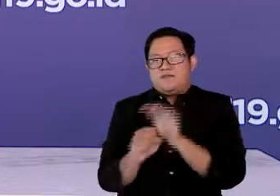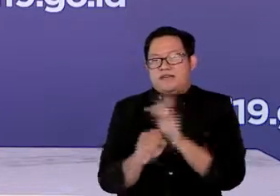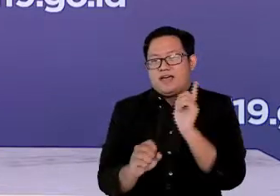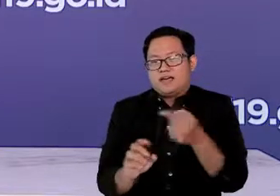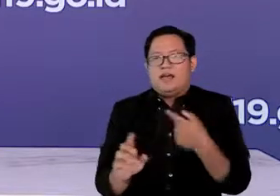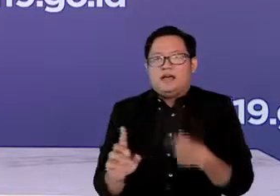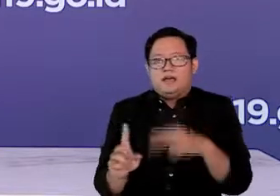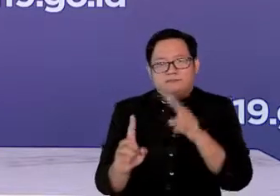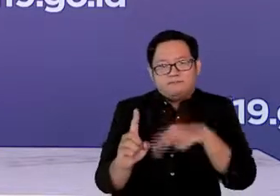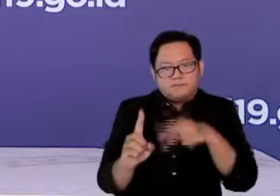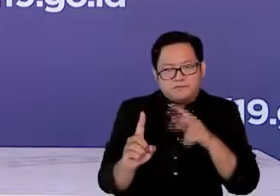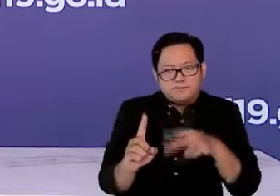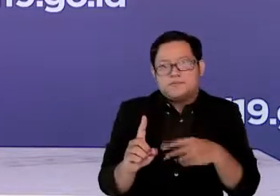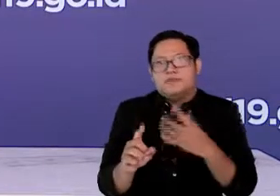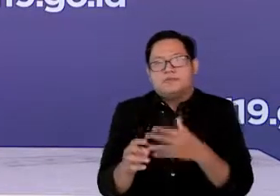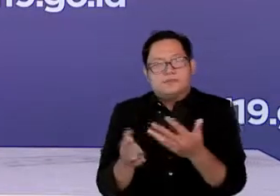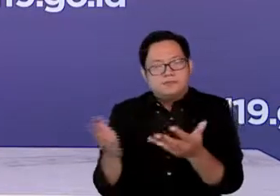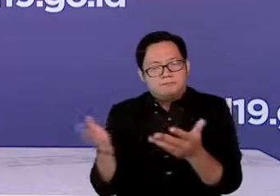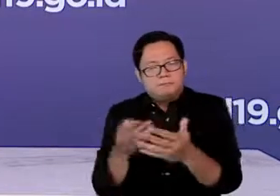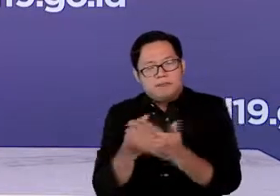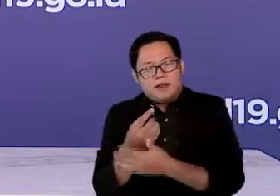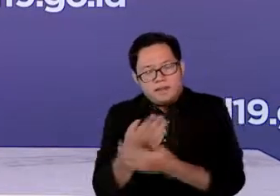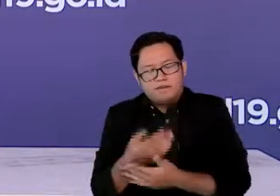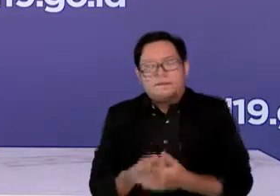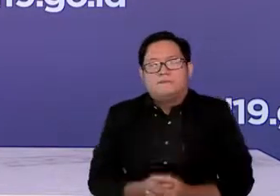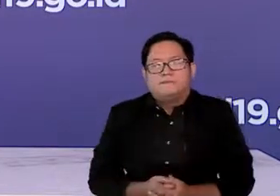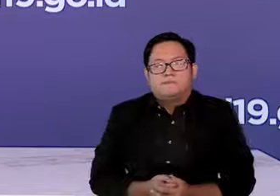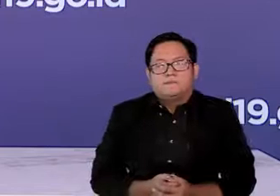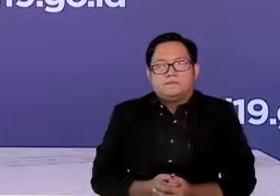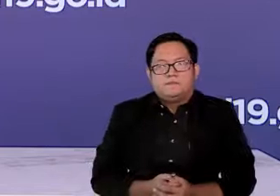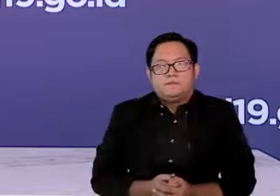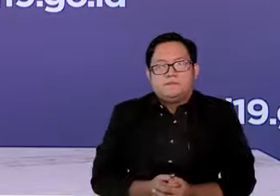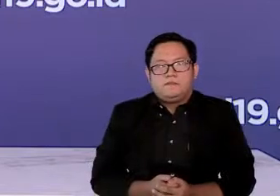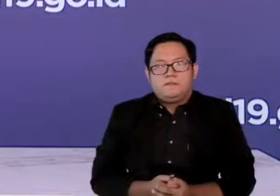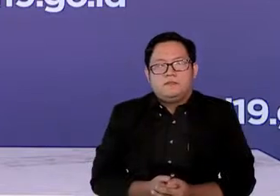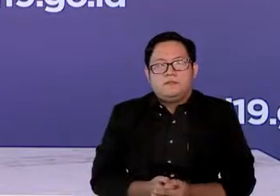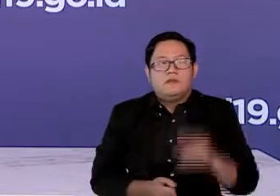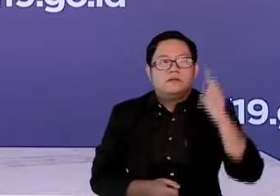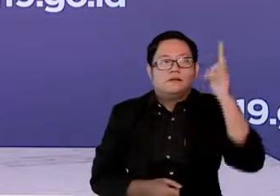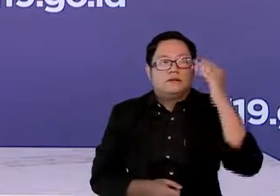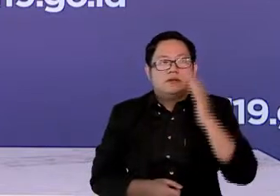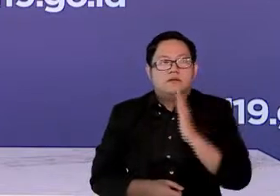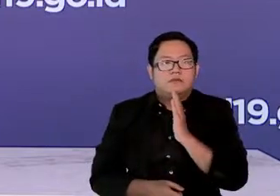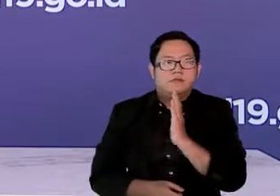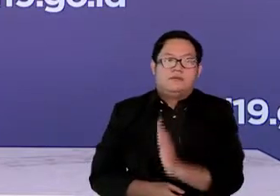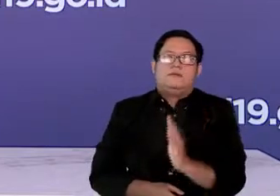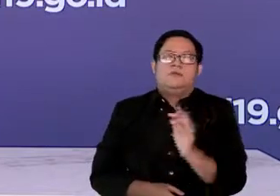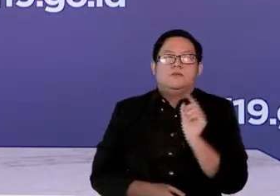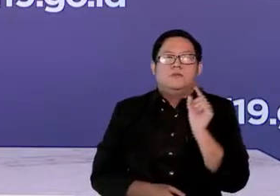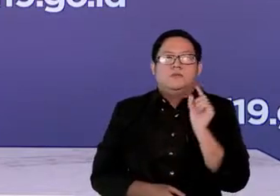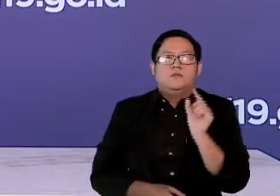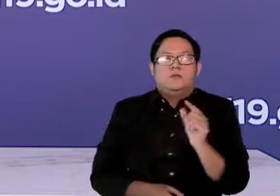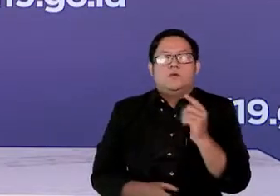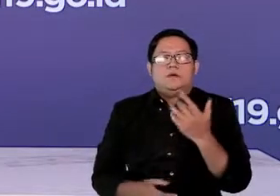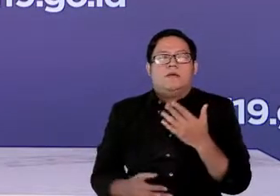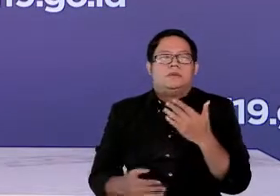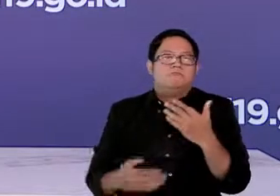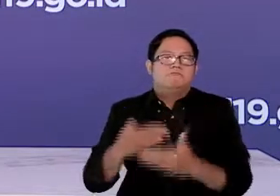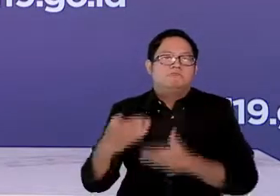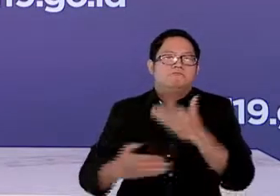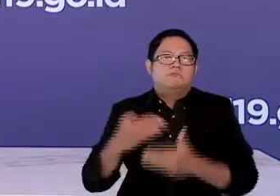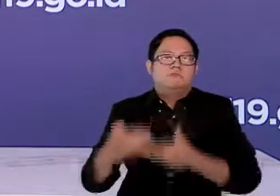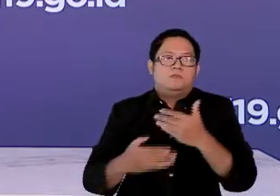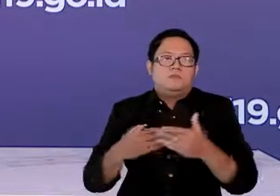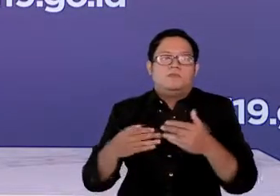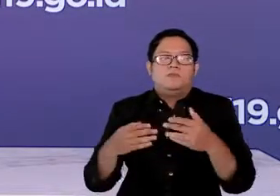future, as we coexist with COVID-19, the government is committed to continuously improving the